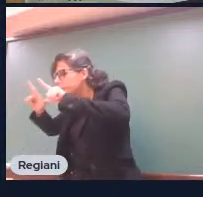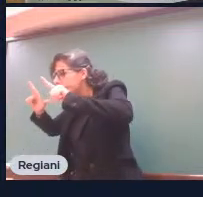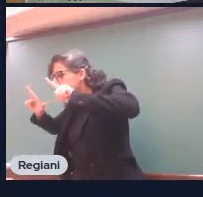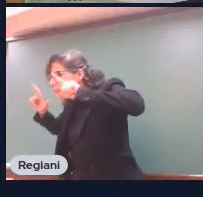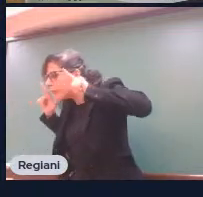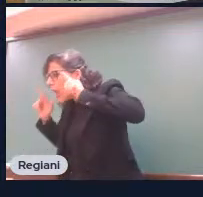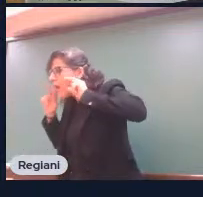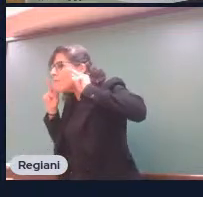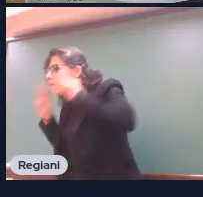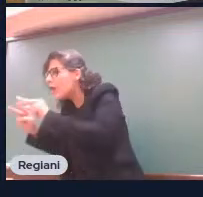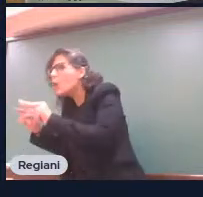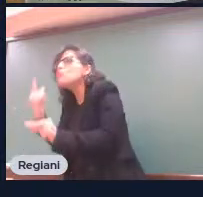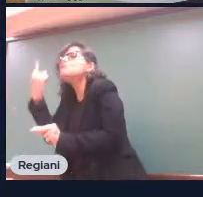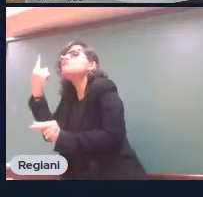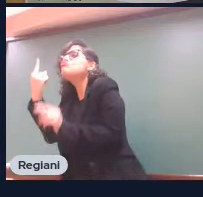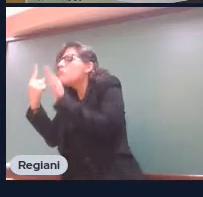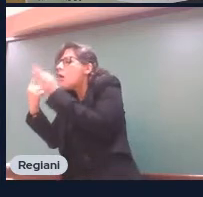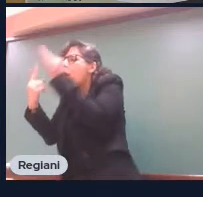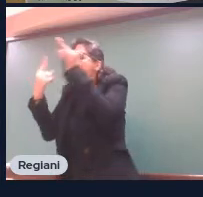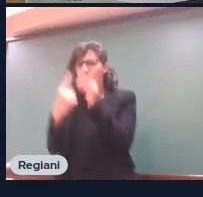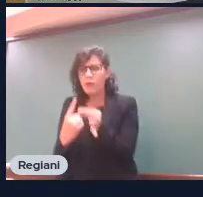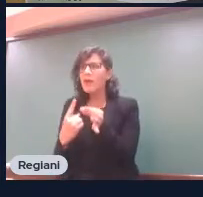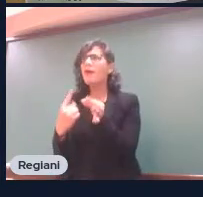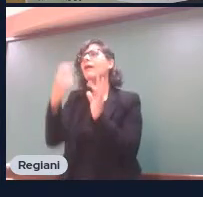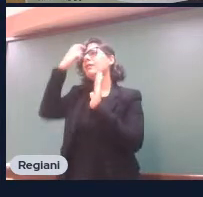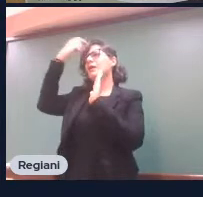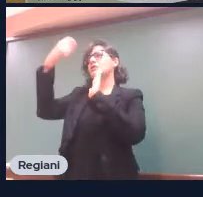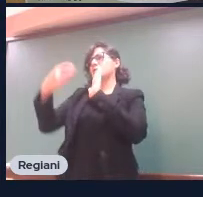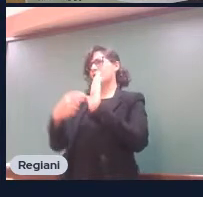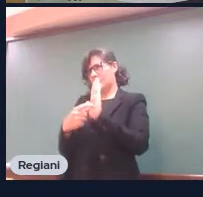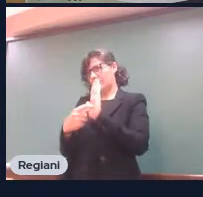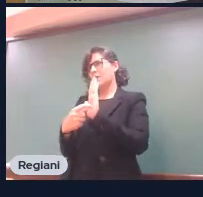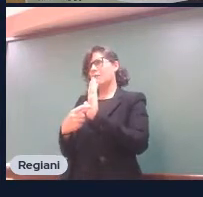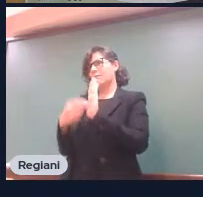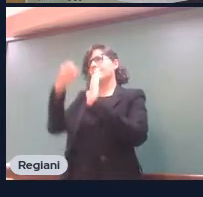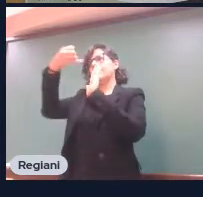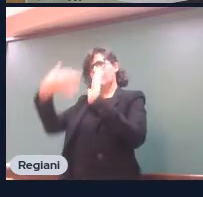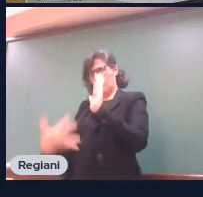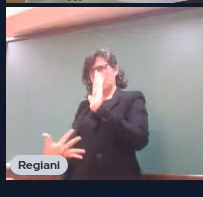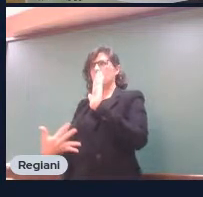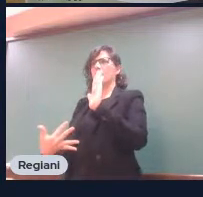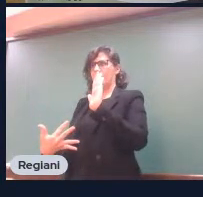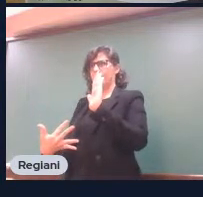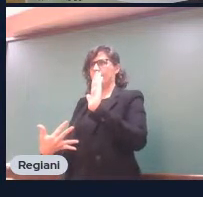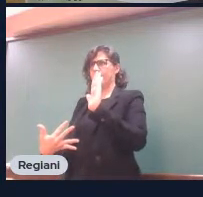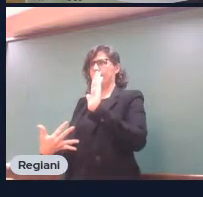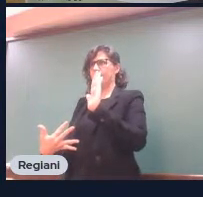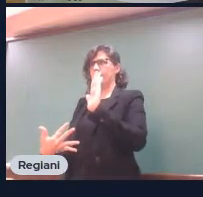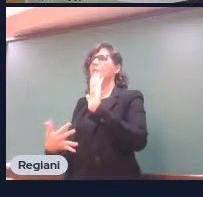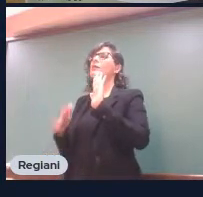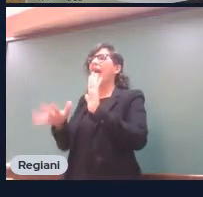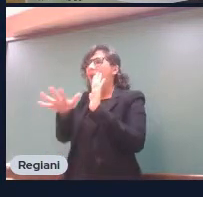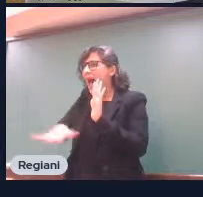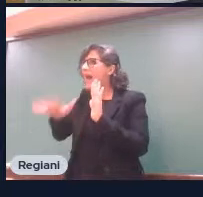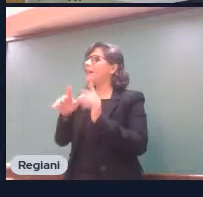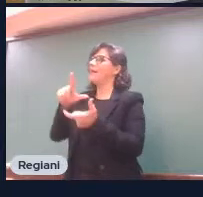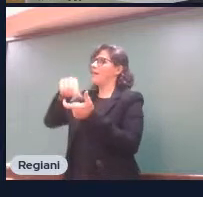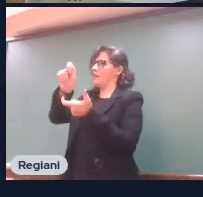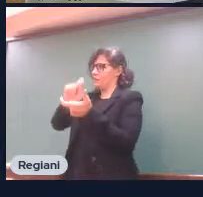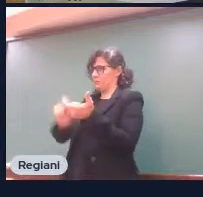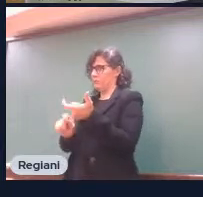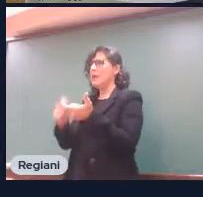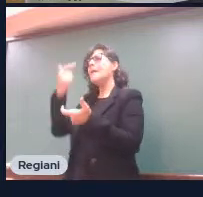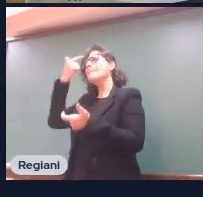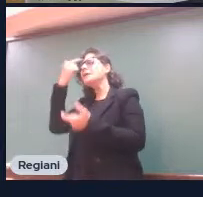specific aspect, which will be AI in lexicography. So we're actually in the field of bibliometrics